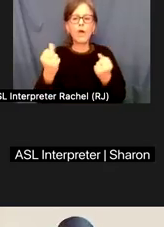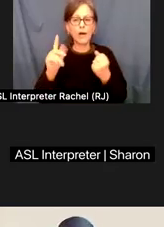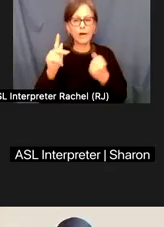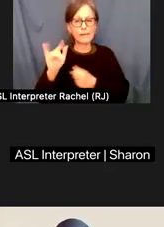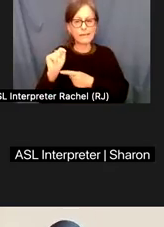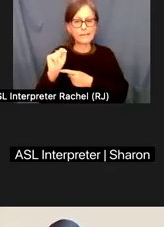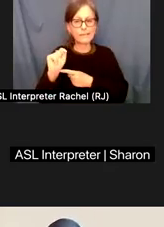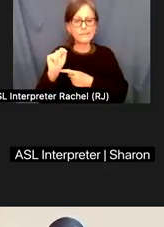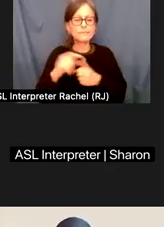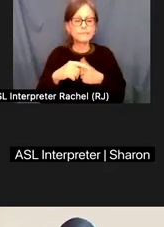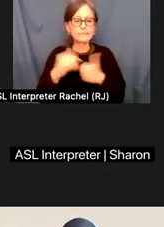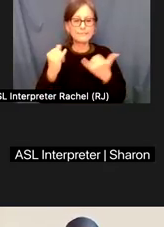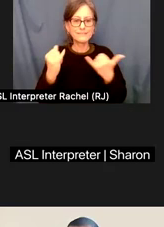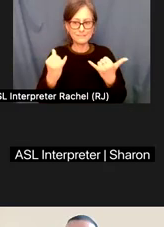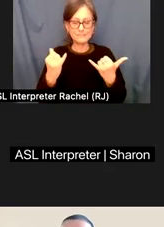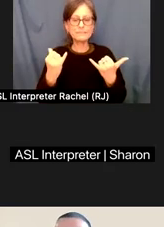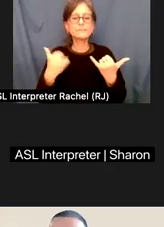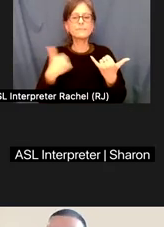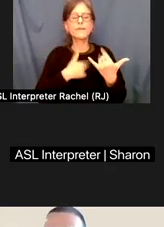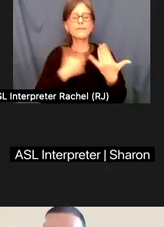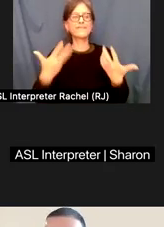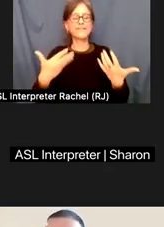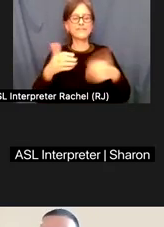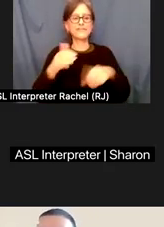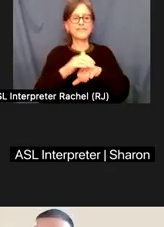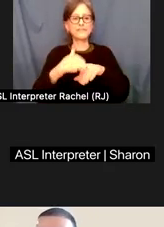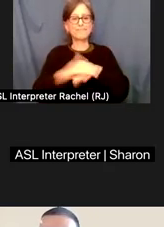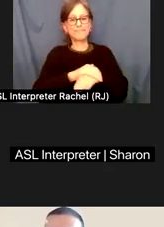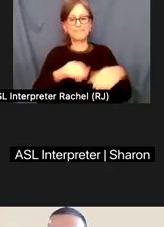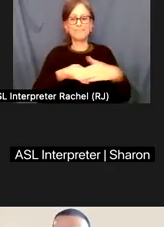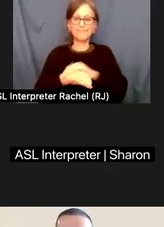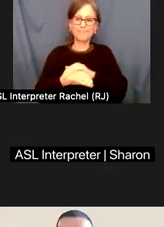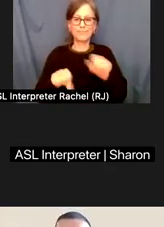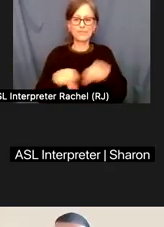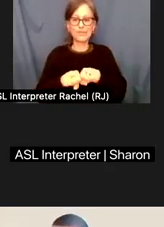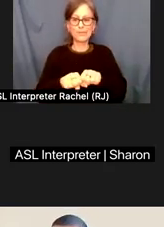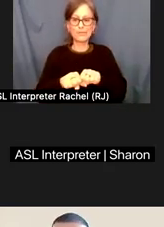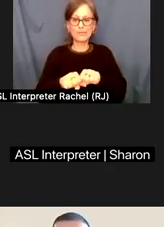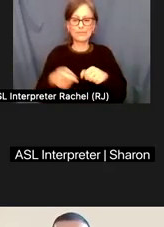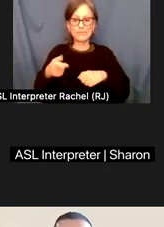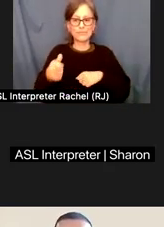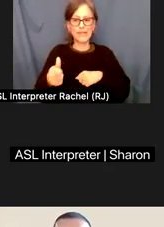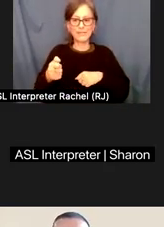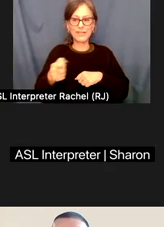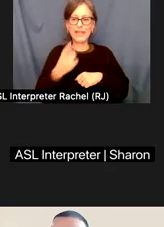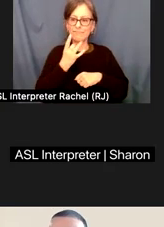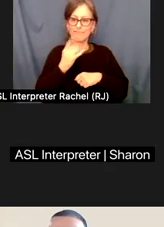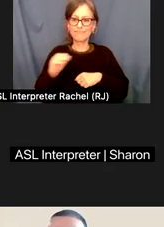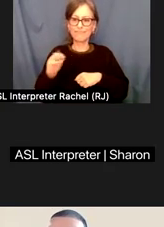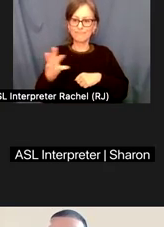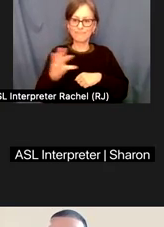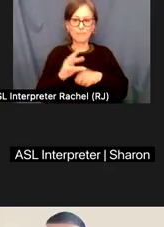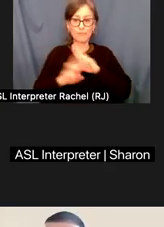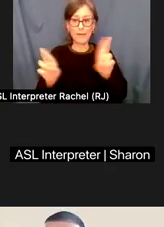that, now that we've gotten our shoes on and we have our flashlights on, or our flashlights with us, if we need